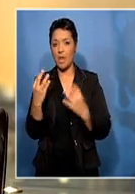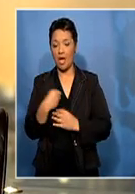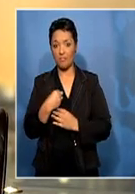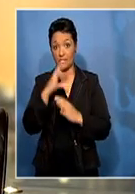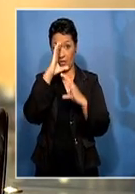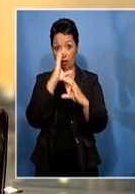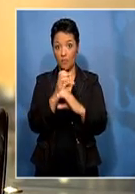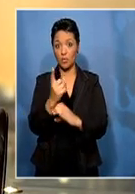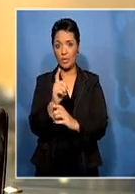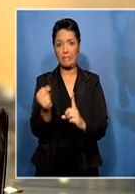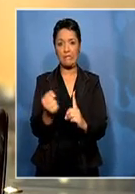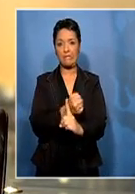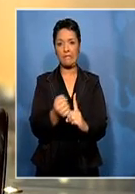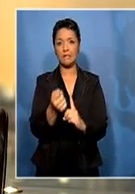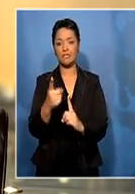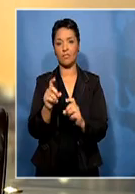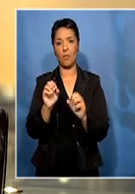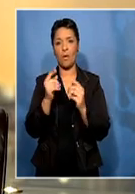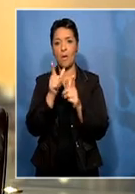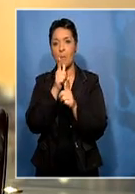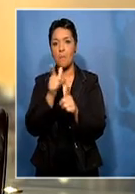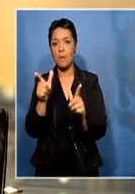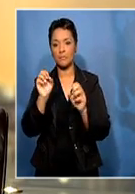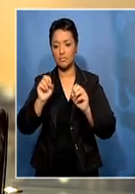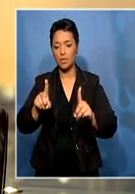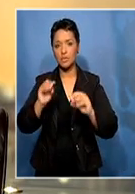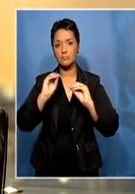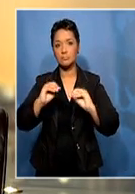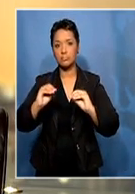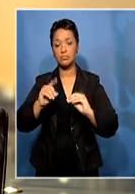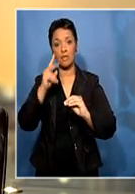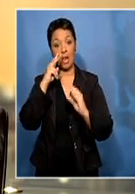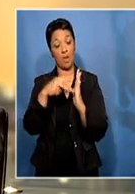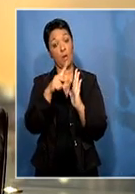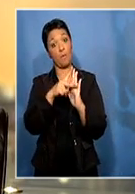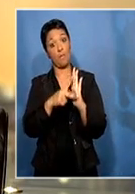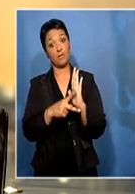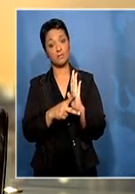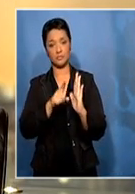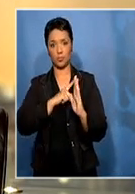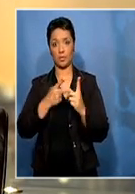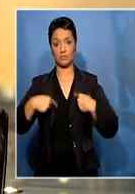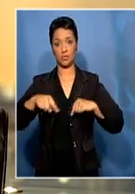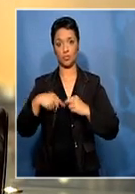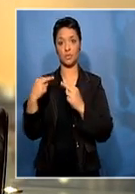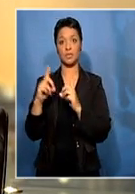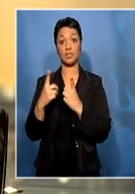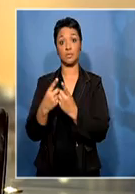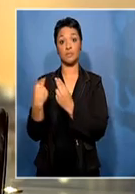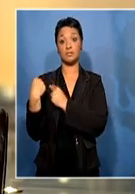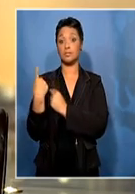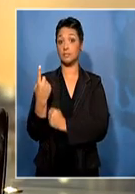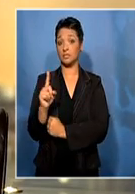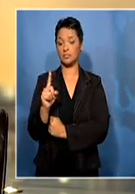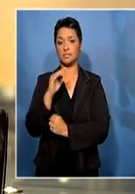on domestic violence, on public education, on looking at the policy, because the responsibility of the department is to ensure